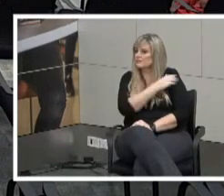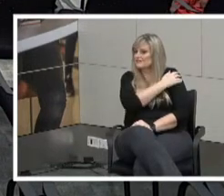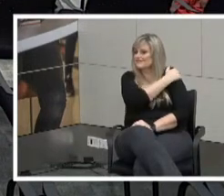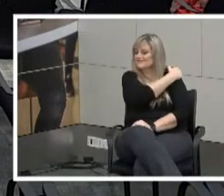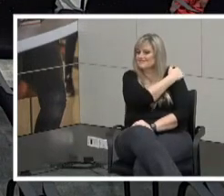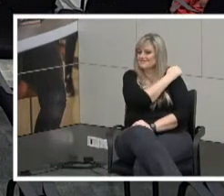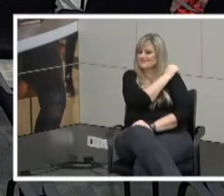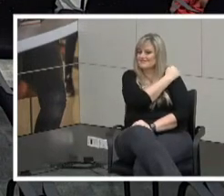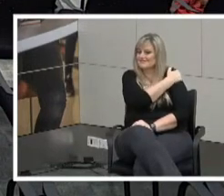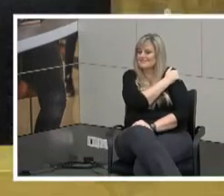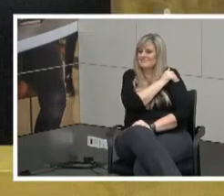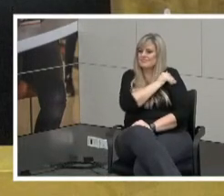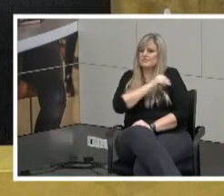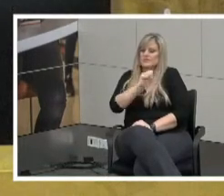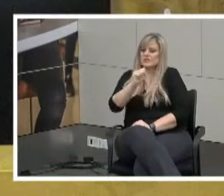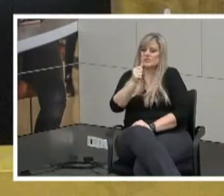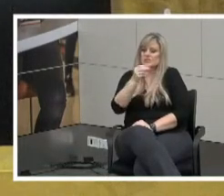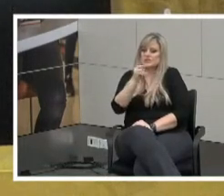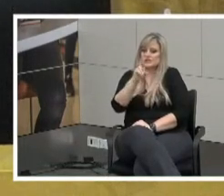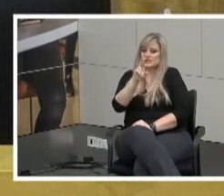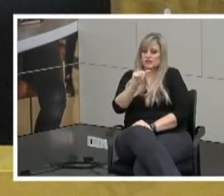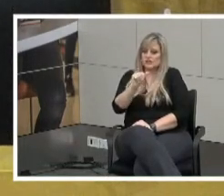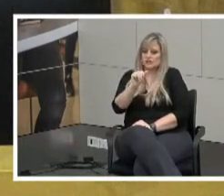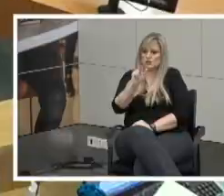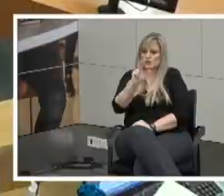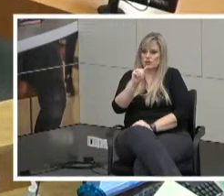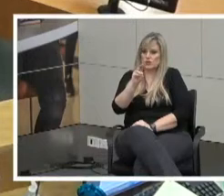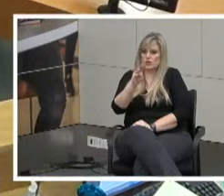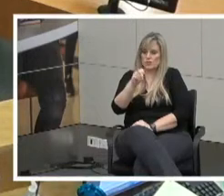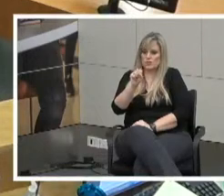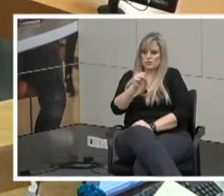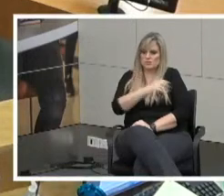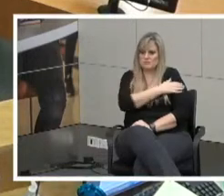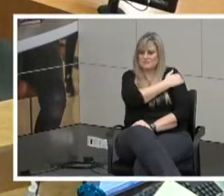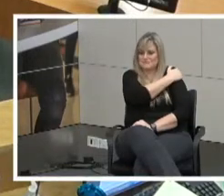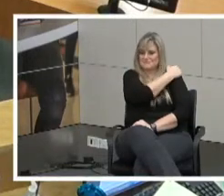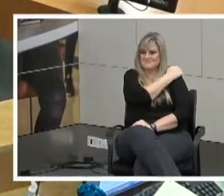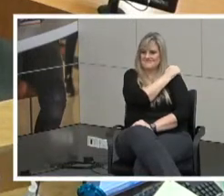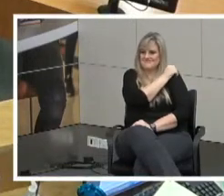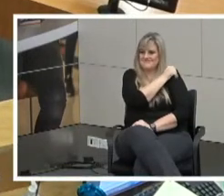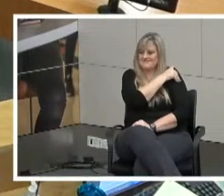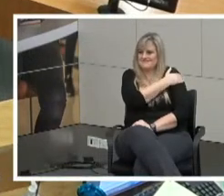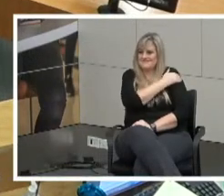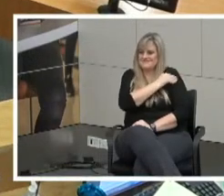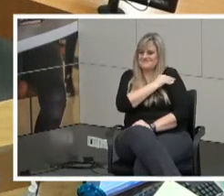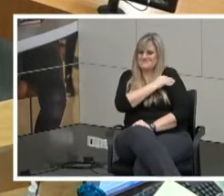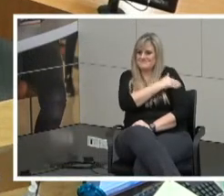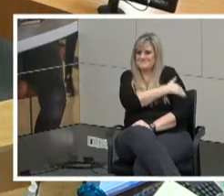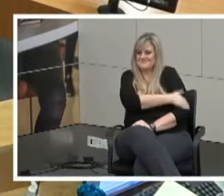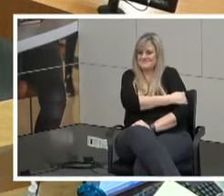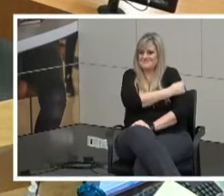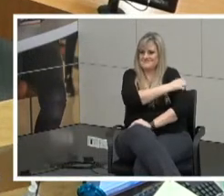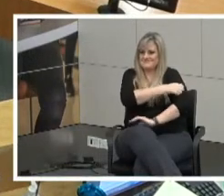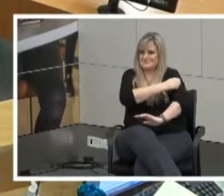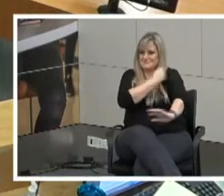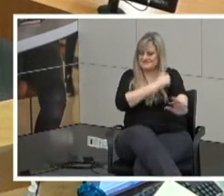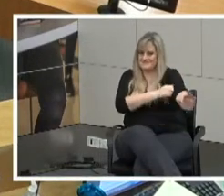wilborne uh Sandra Ros or maybe we may have it out of order if